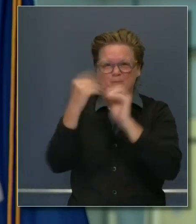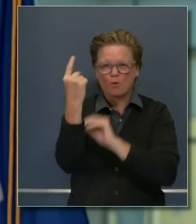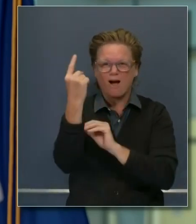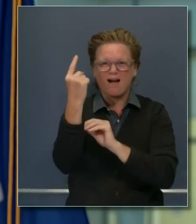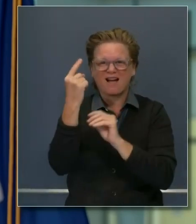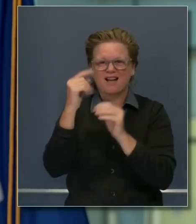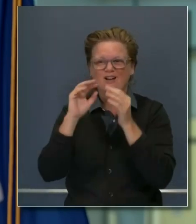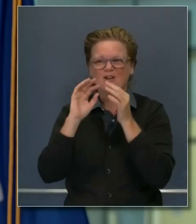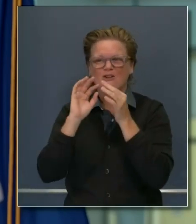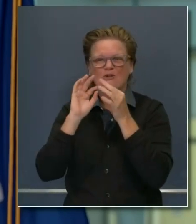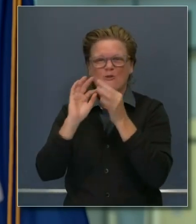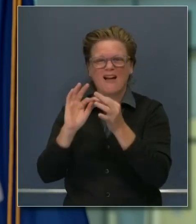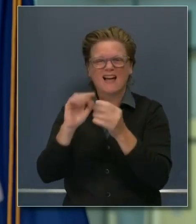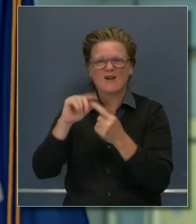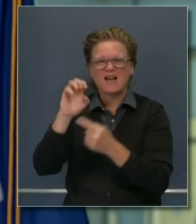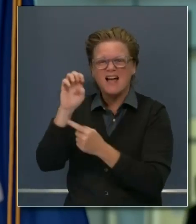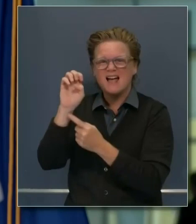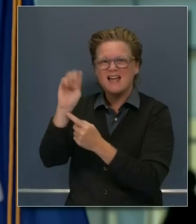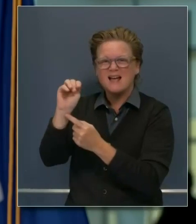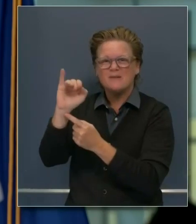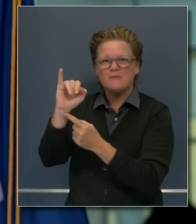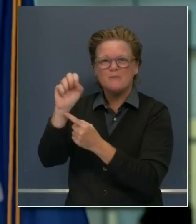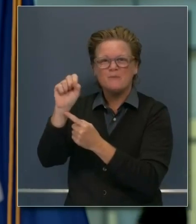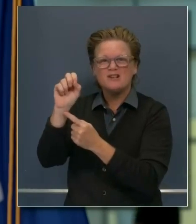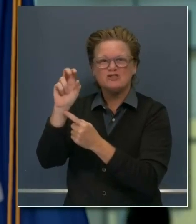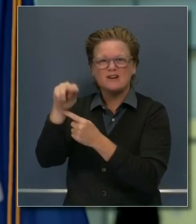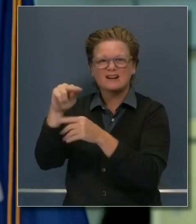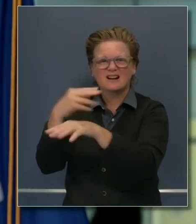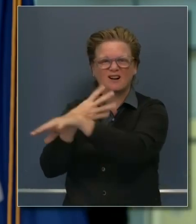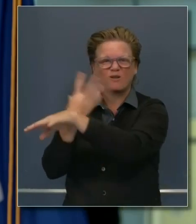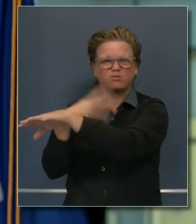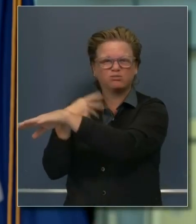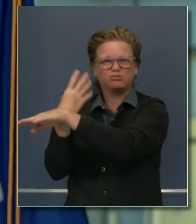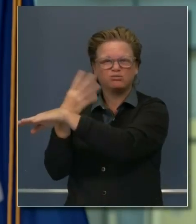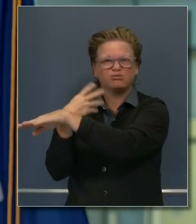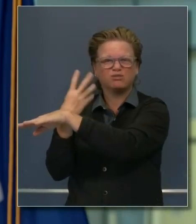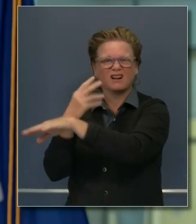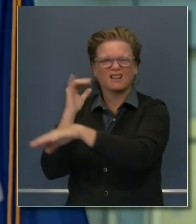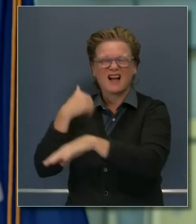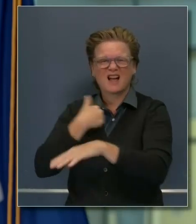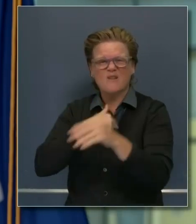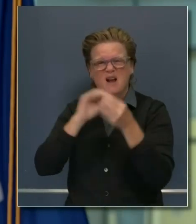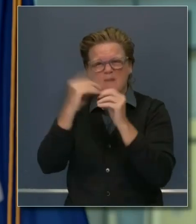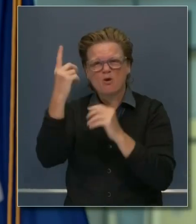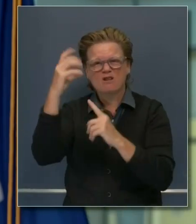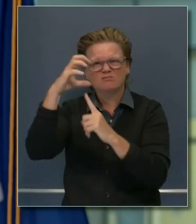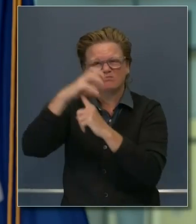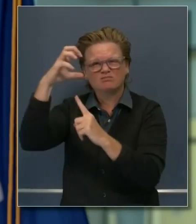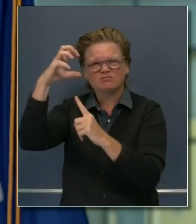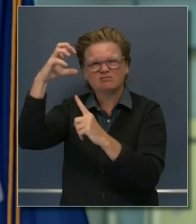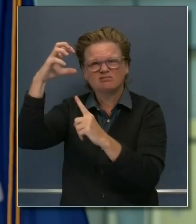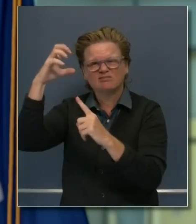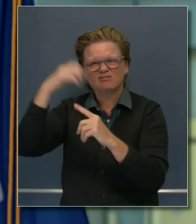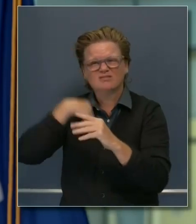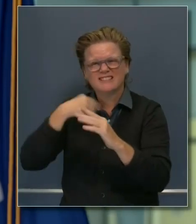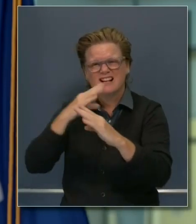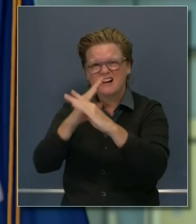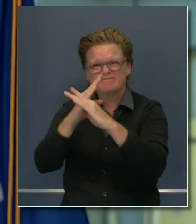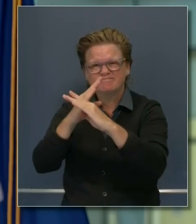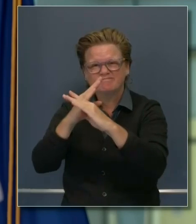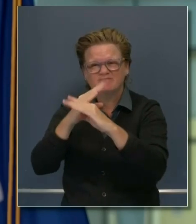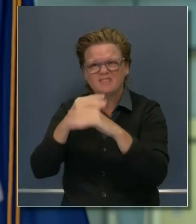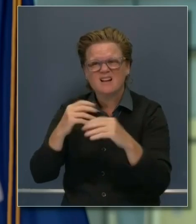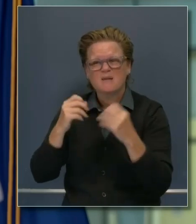that space. And we followed up. We now have 15 states that have joined this partnership. We were the first state to do